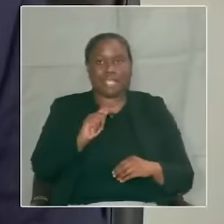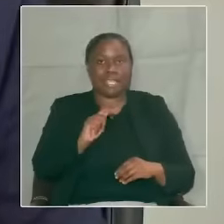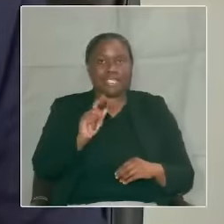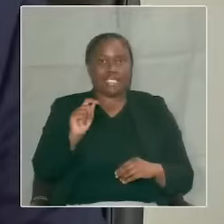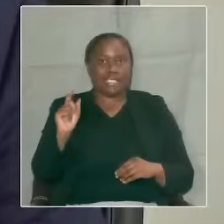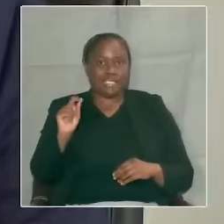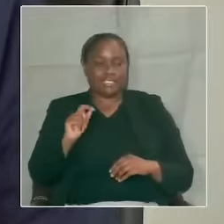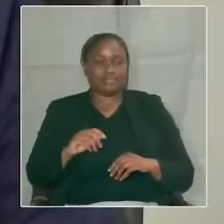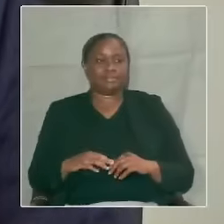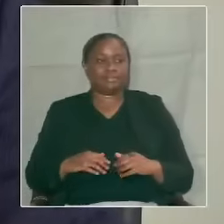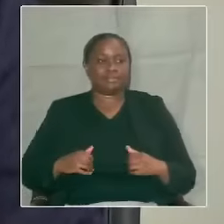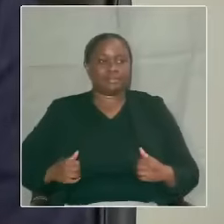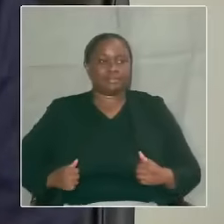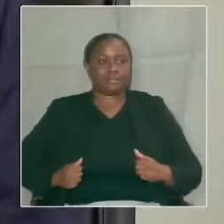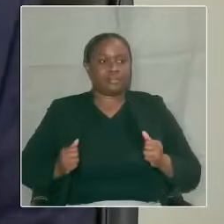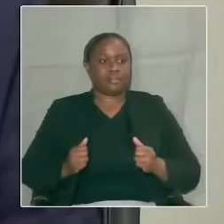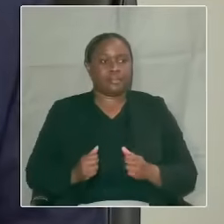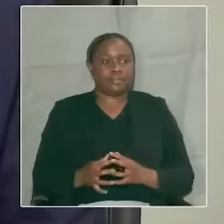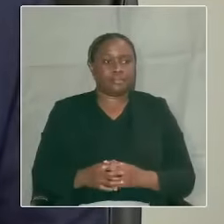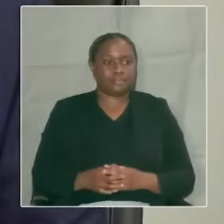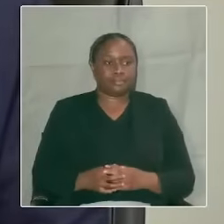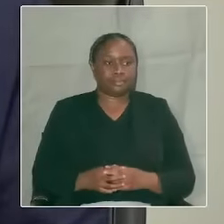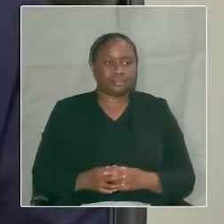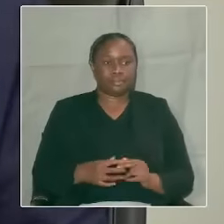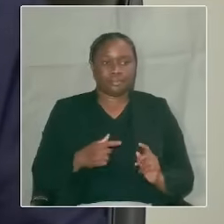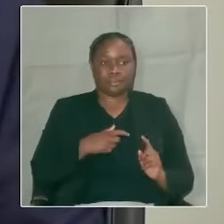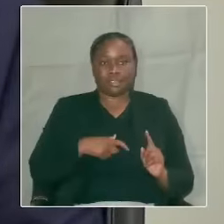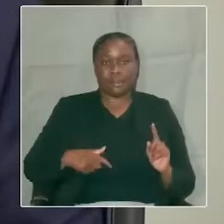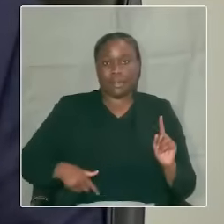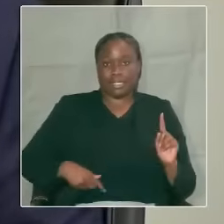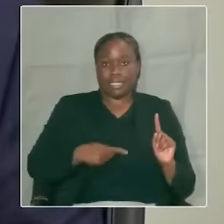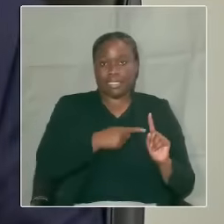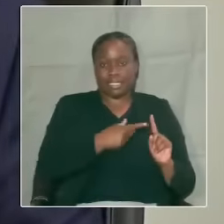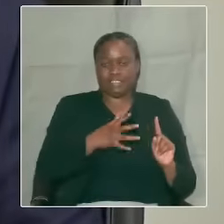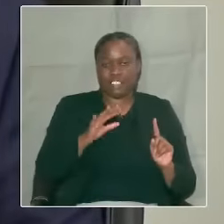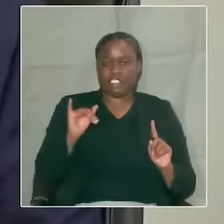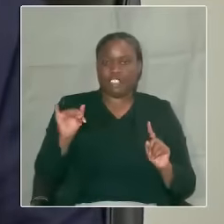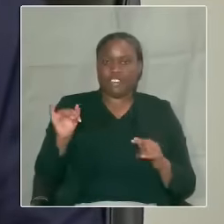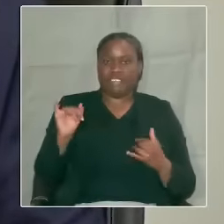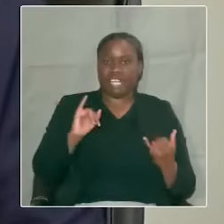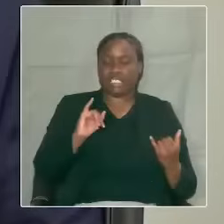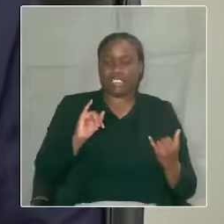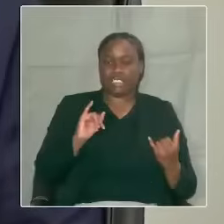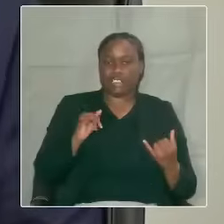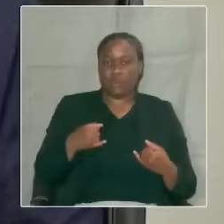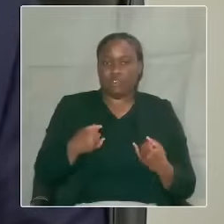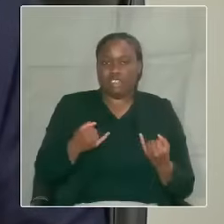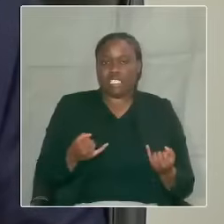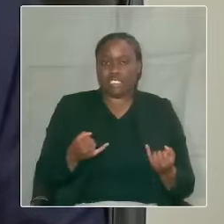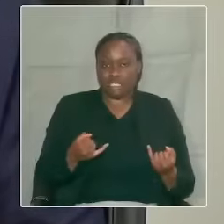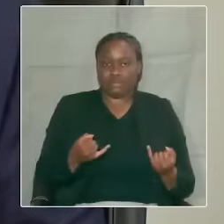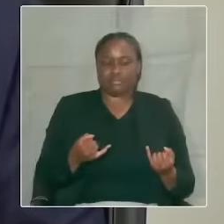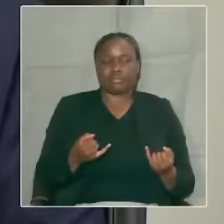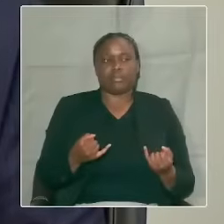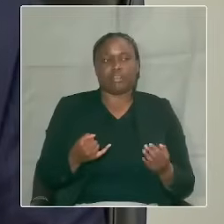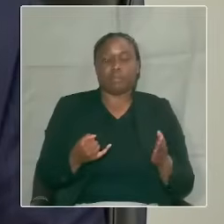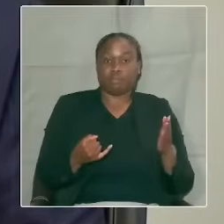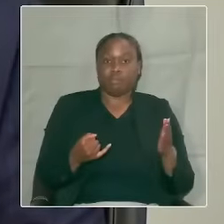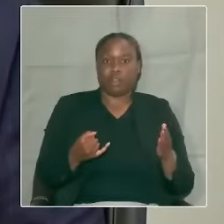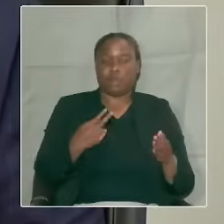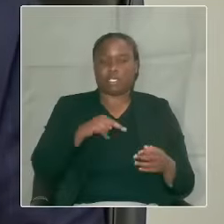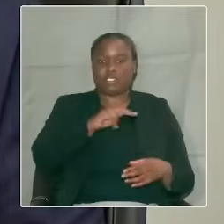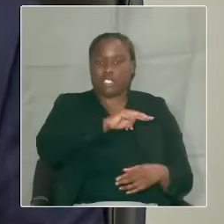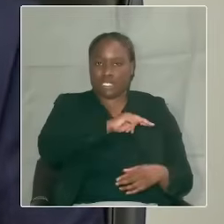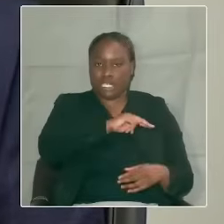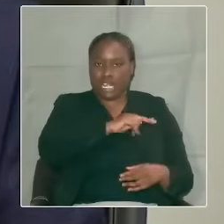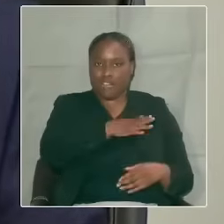Yeah, it was, there was an invitation from the president. He was for other work in the province of KwaZulu-Natal, and